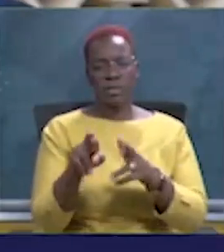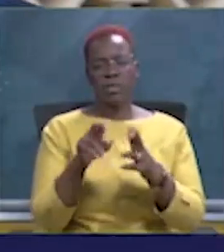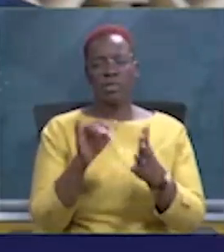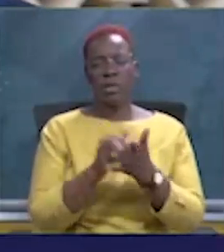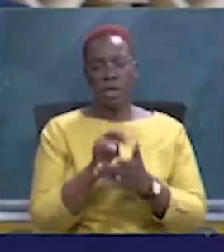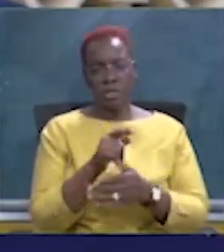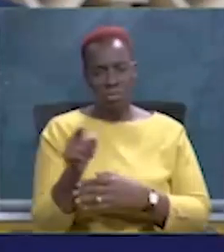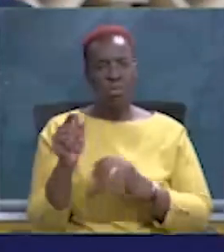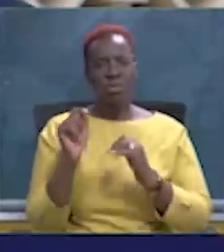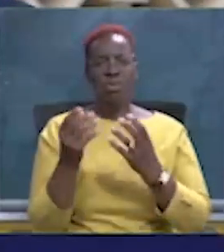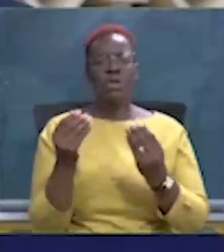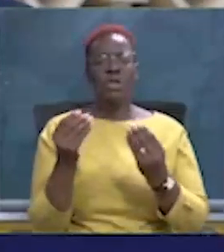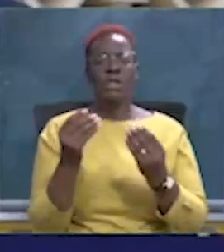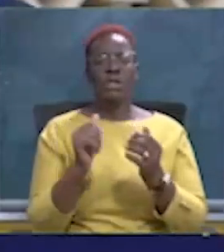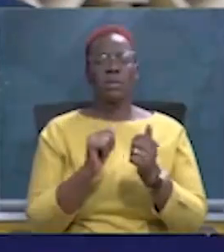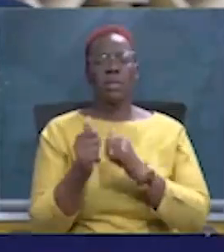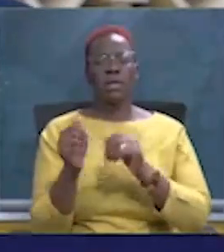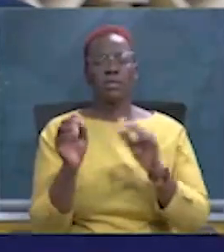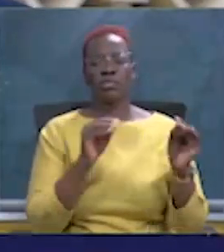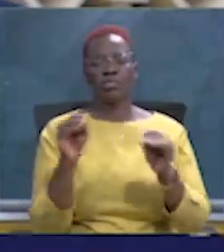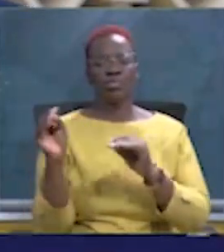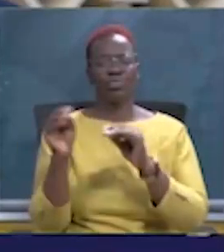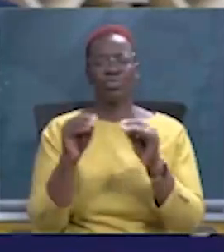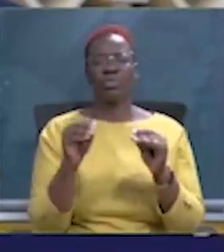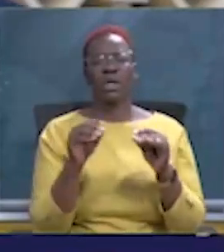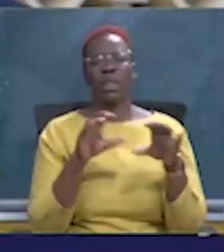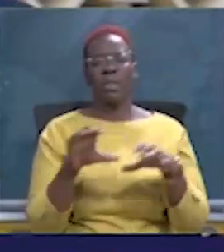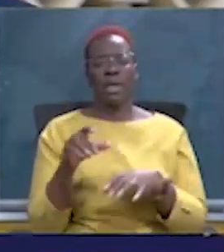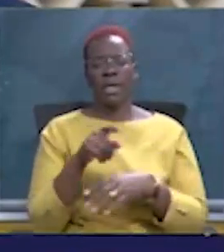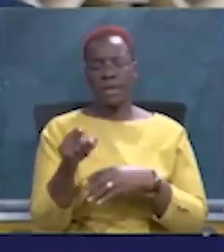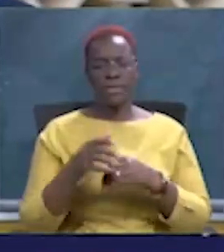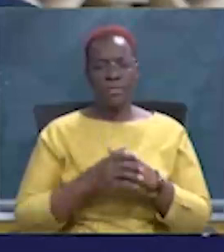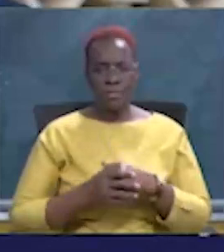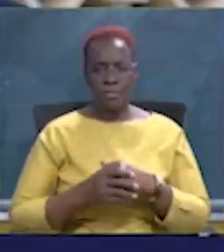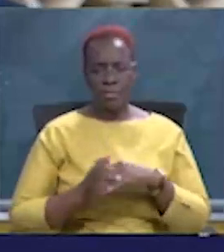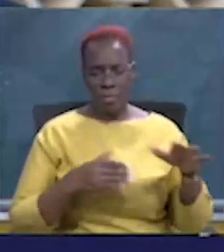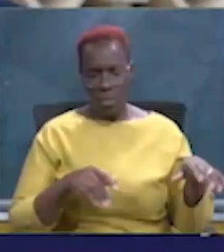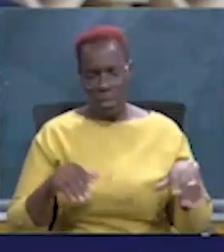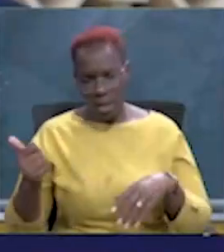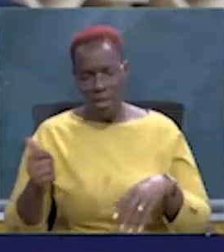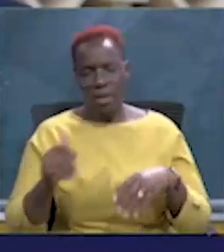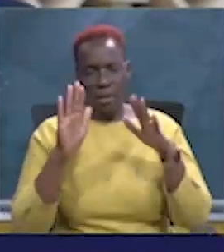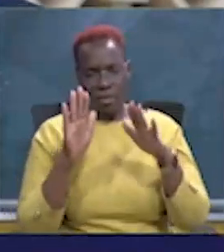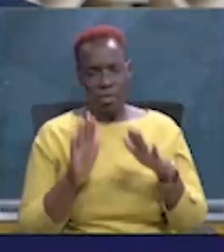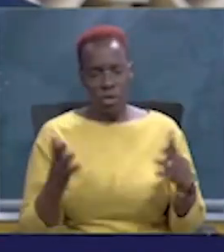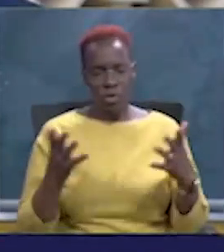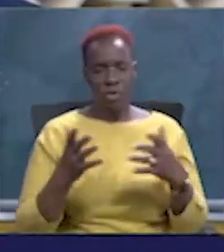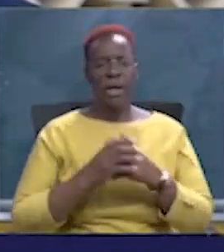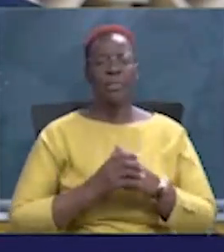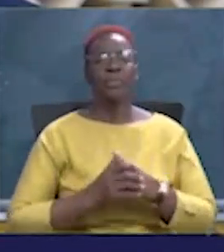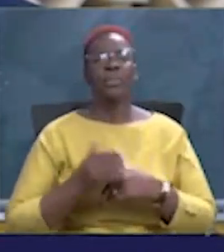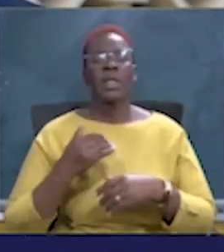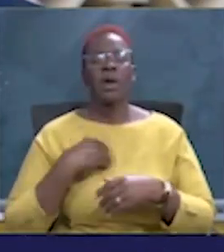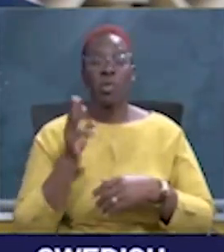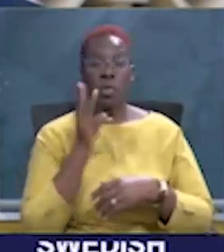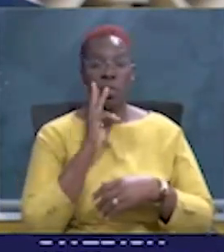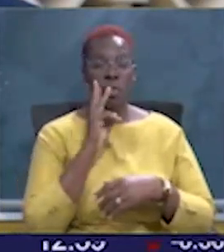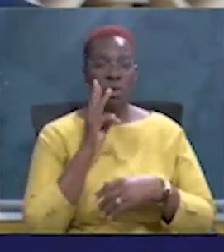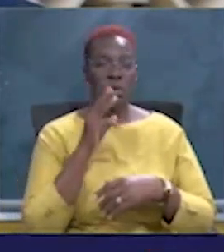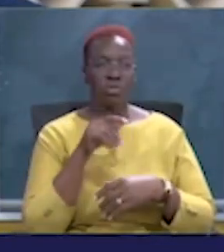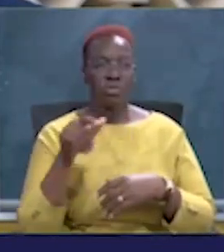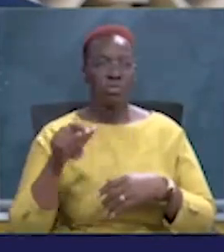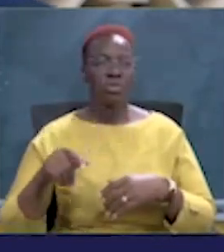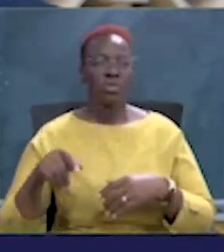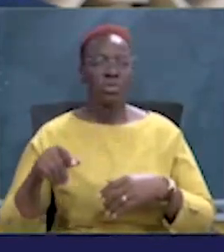there is easy passage and movement within the market. And another critical element is to have water hydrants, to